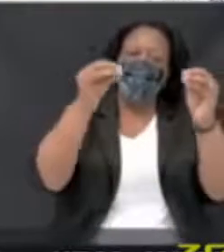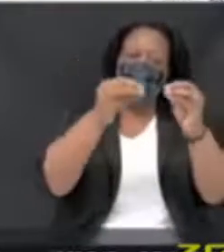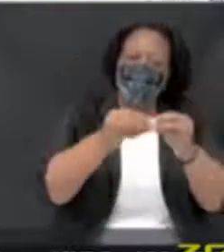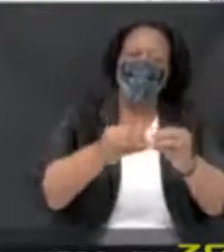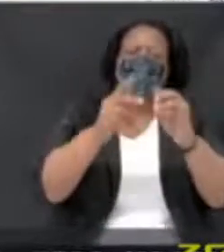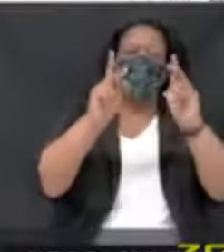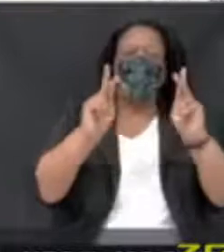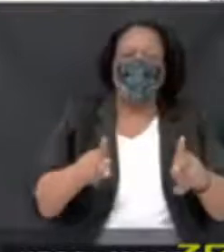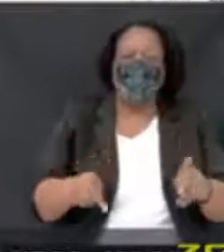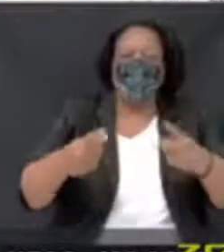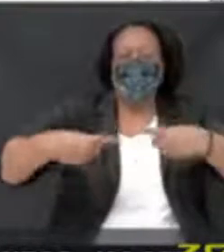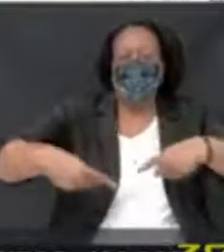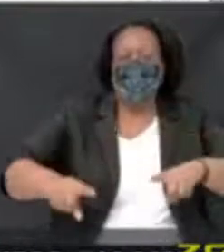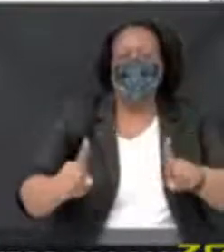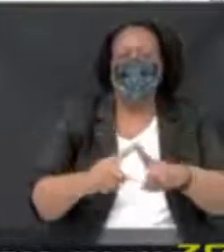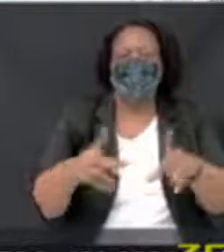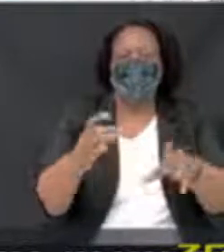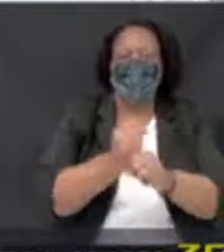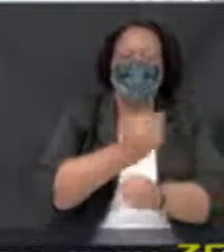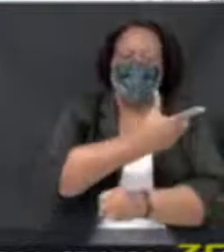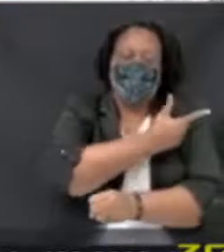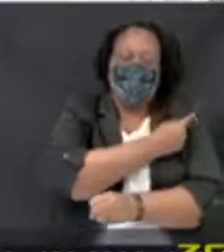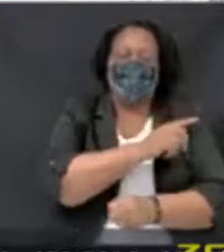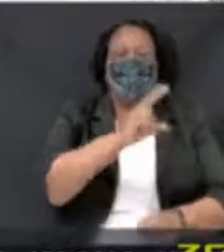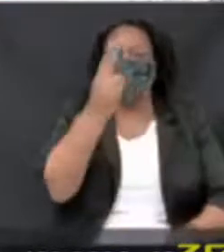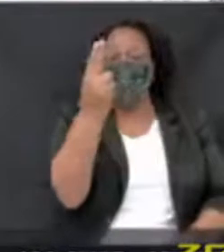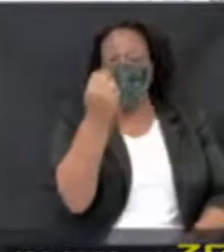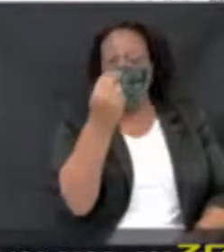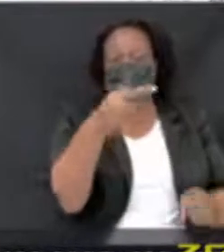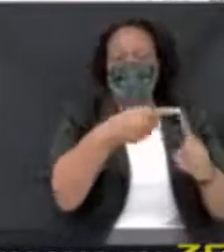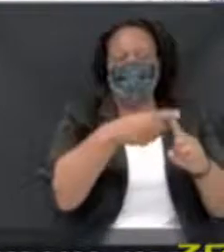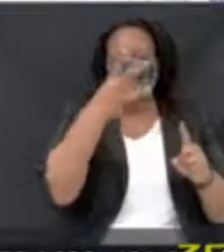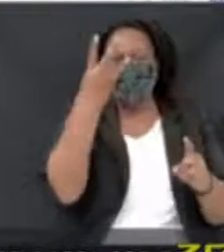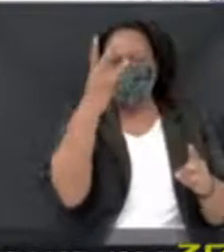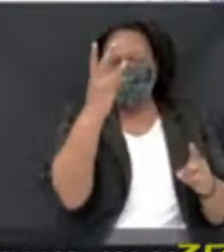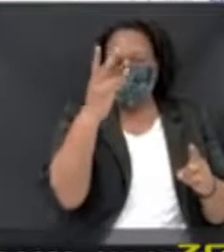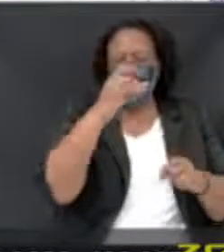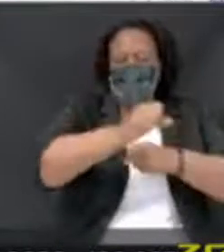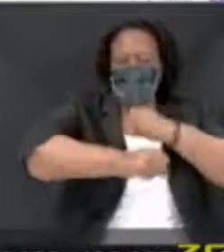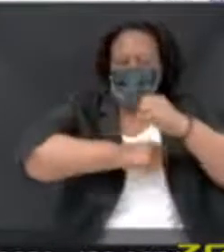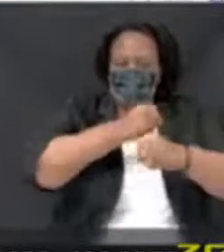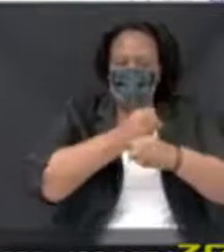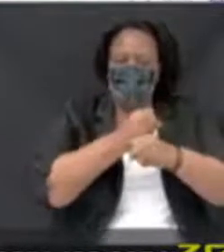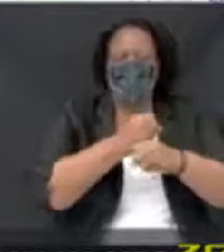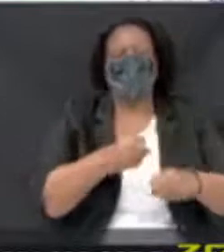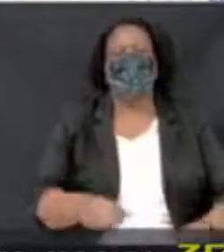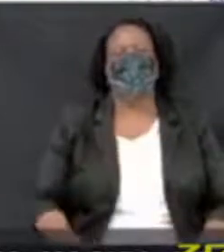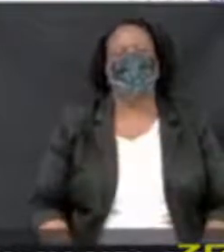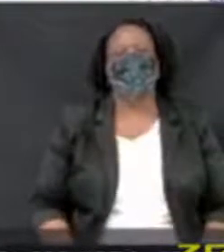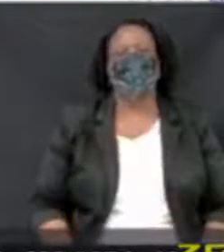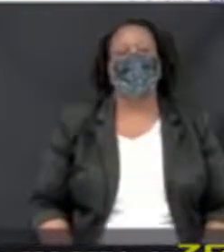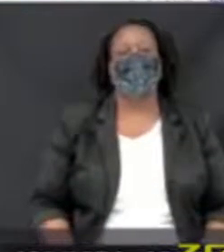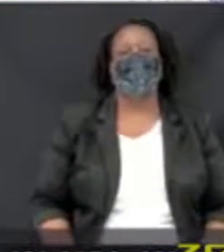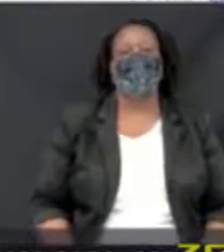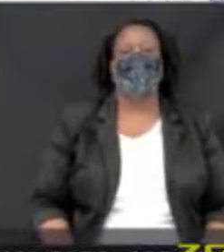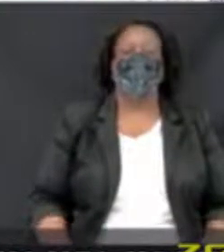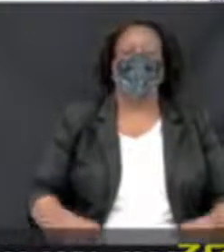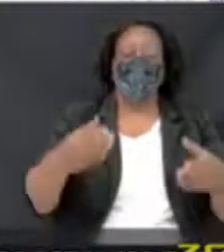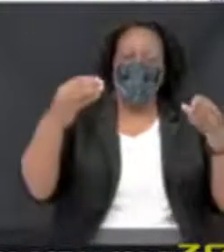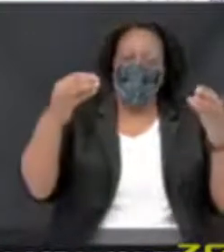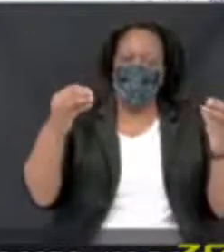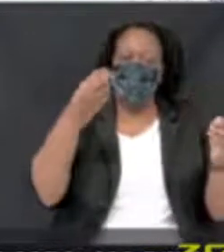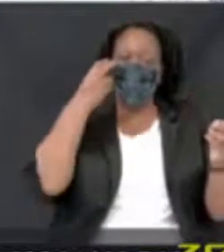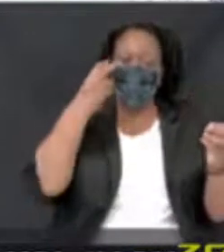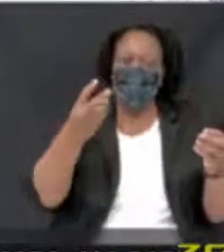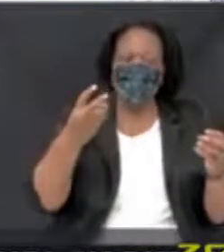to 17-year-olds. We also need to get the rate of vaccination up in our 18 to 40-year-olds, as this is